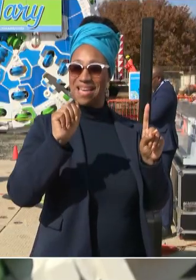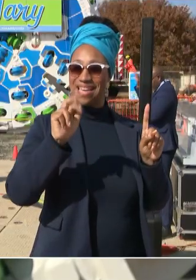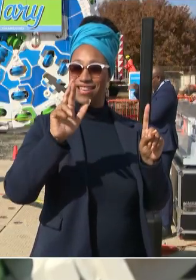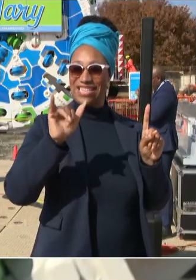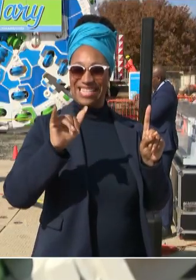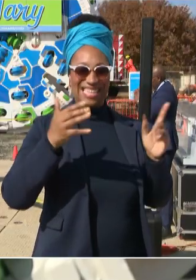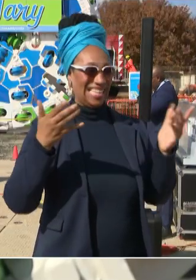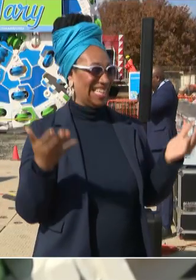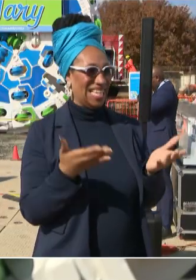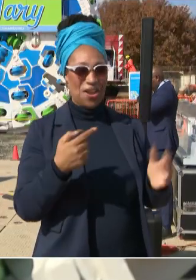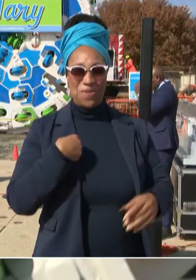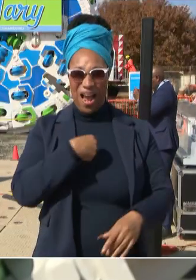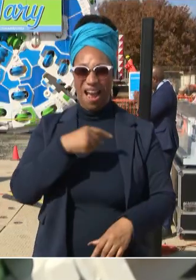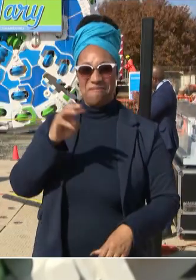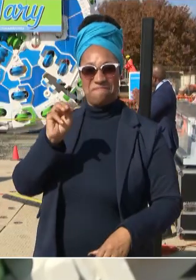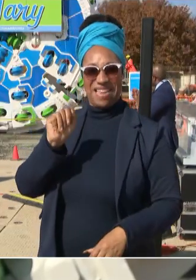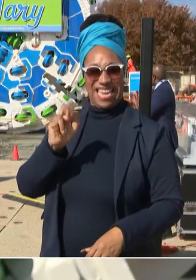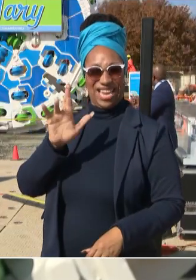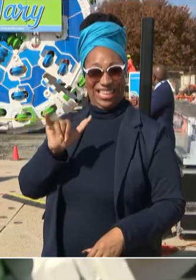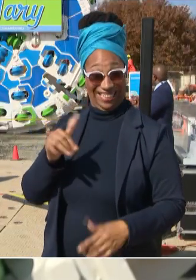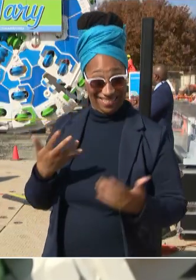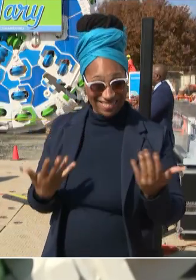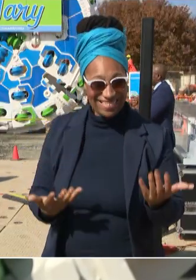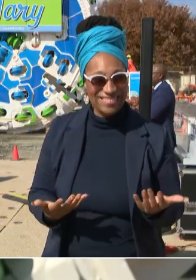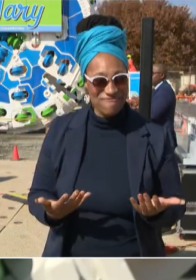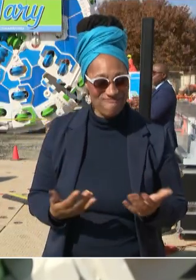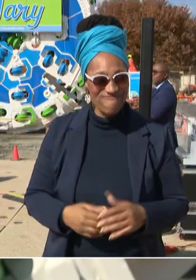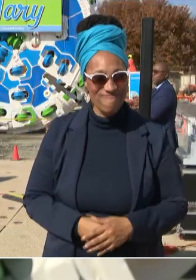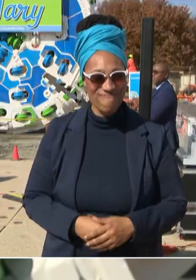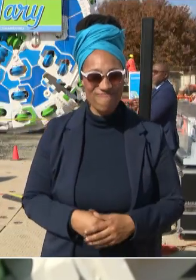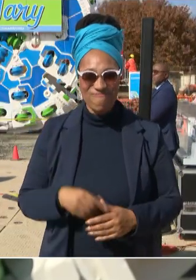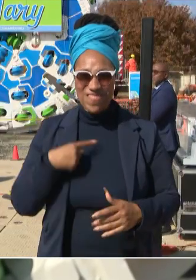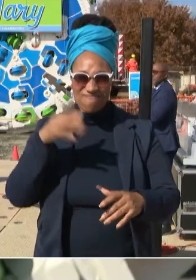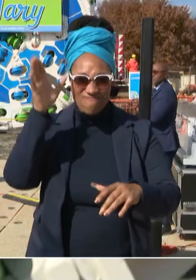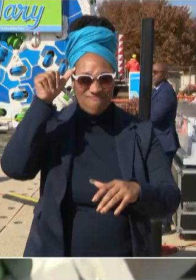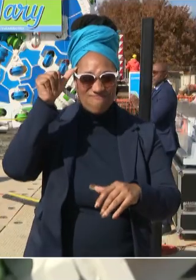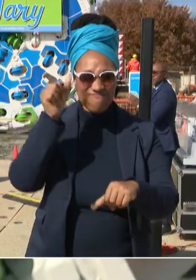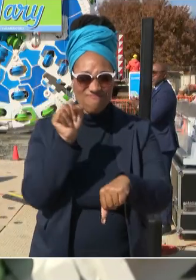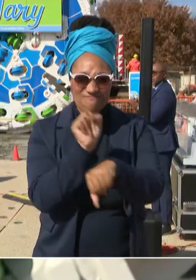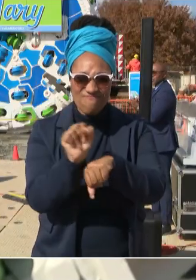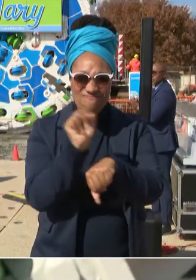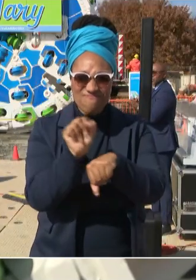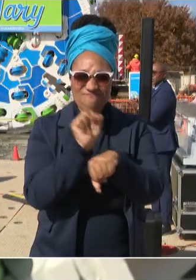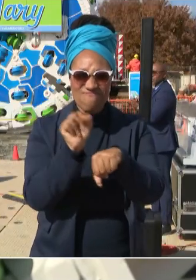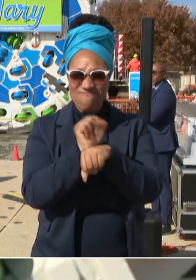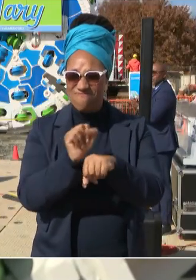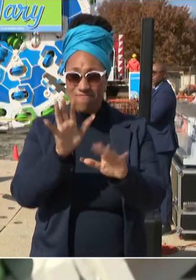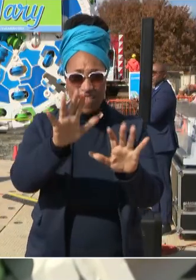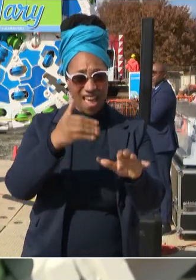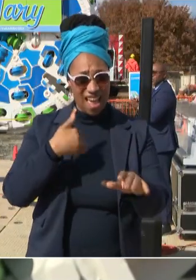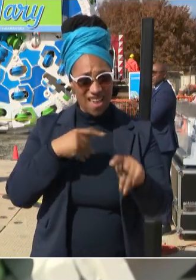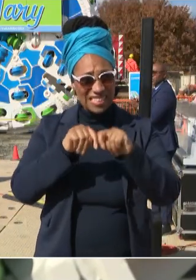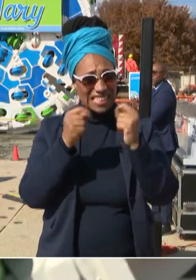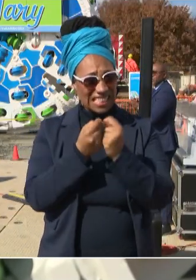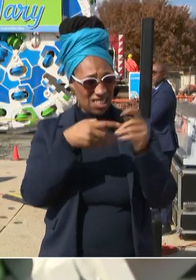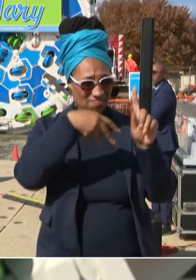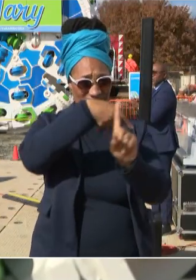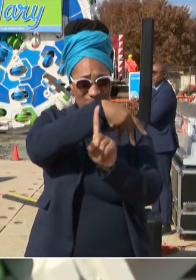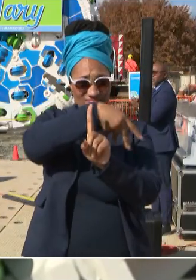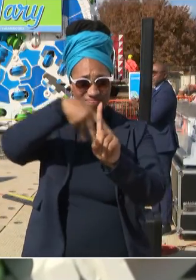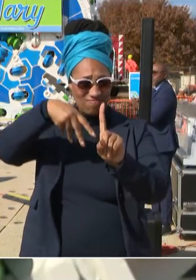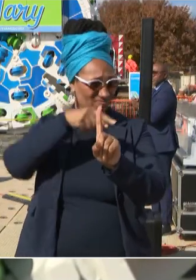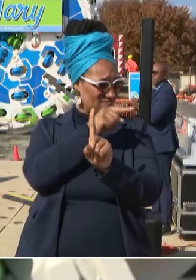chair, my colleagues and I are responsible for stewarding the authority's resources and overseeing major